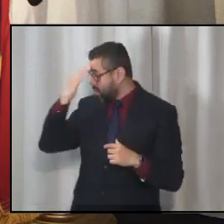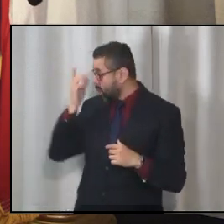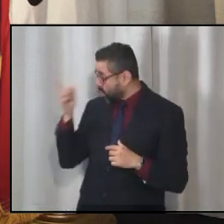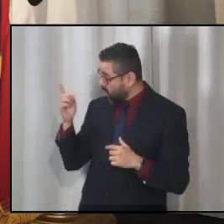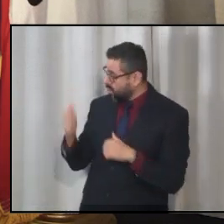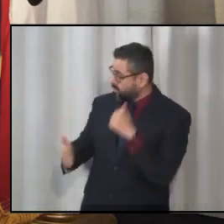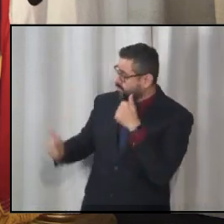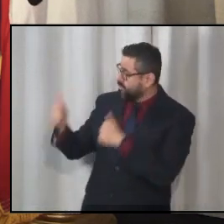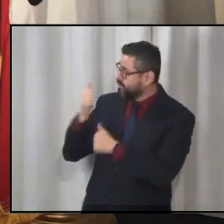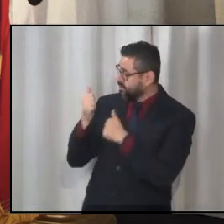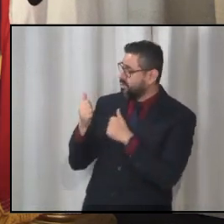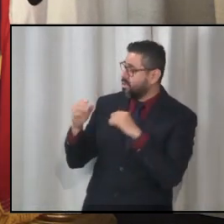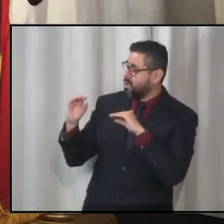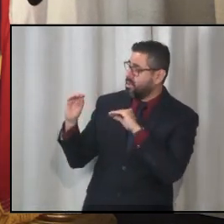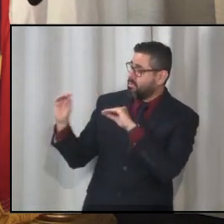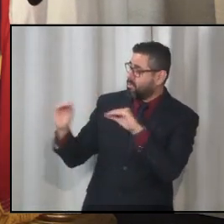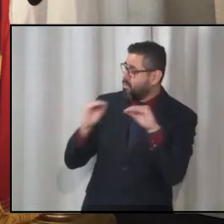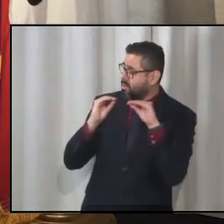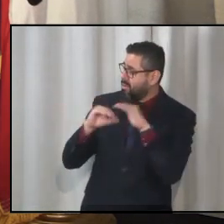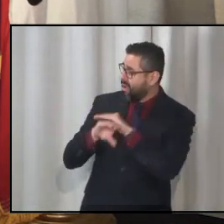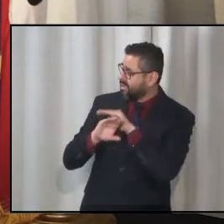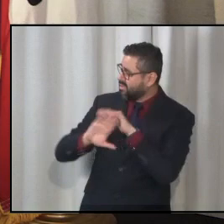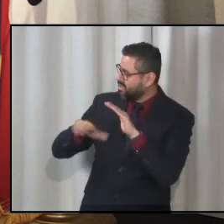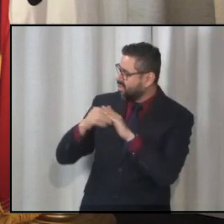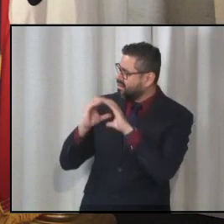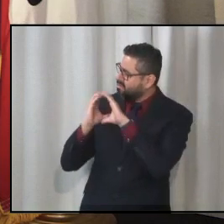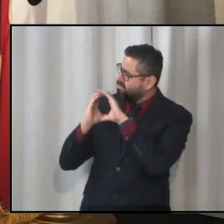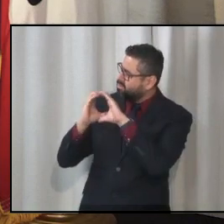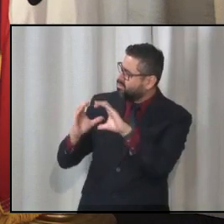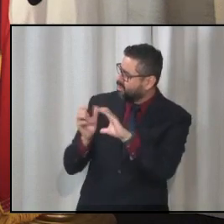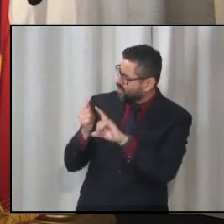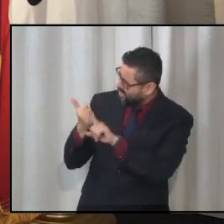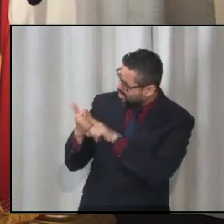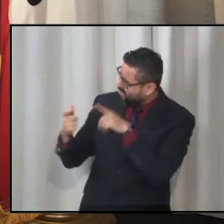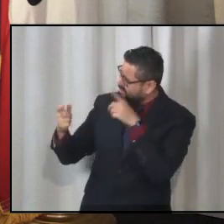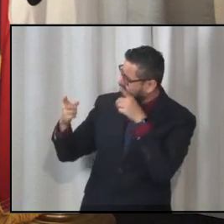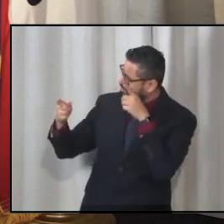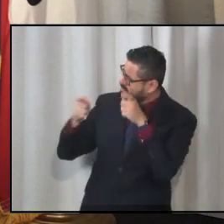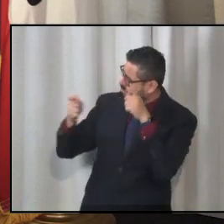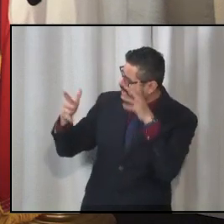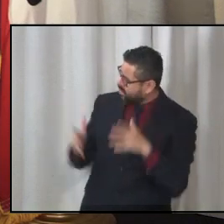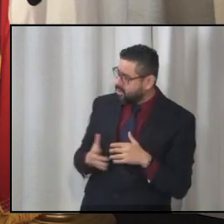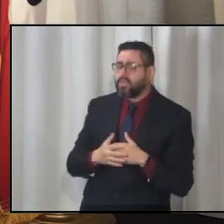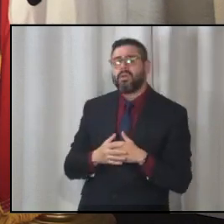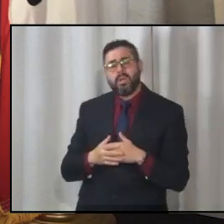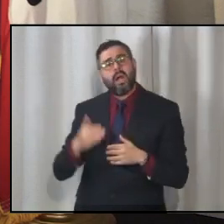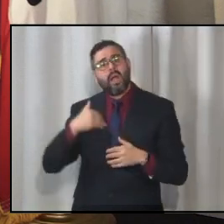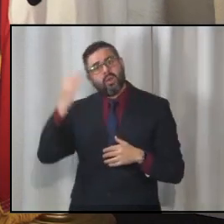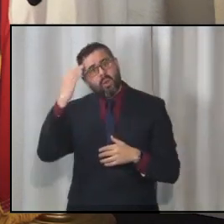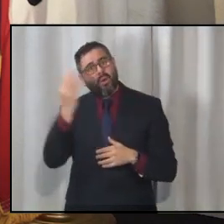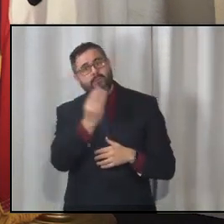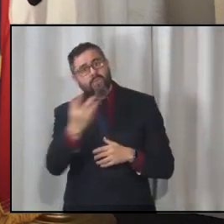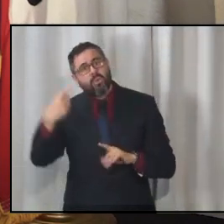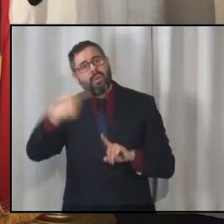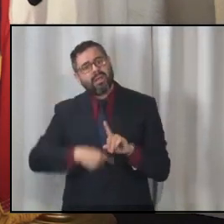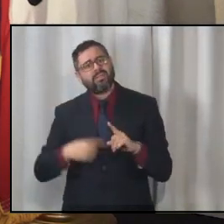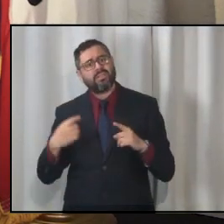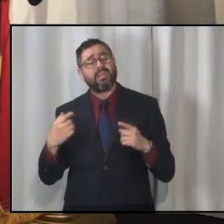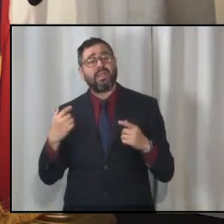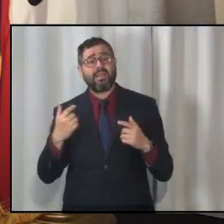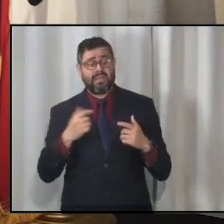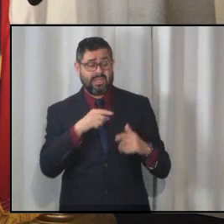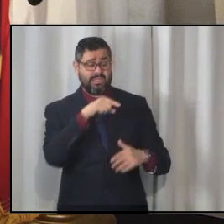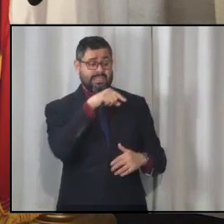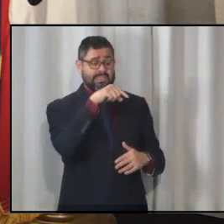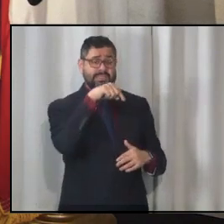system, the Mobile Access Center. And through these past couple months, the MAC's been up and running. Hit it hard downtown, now shifting